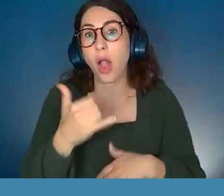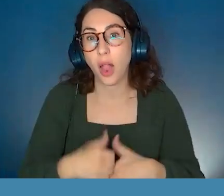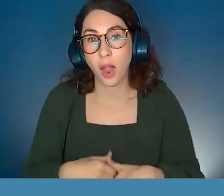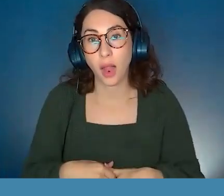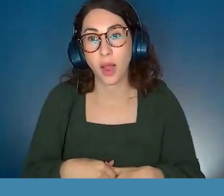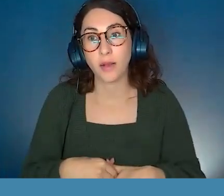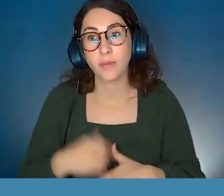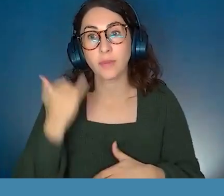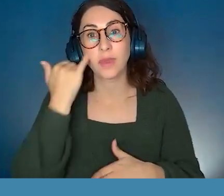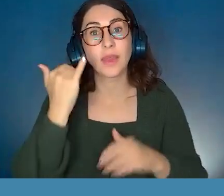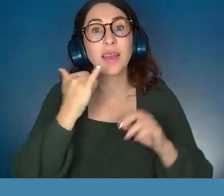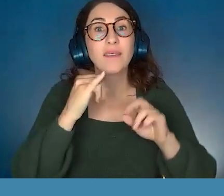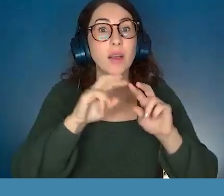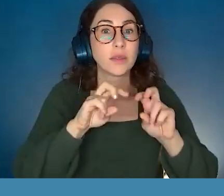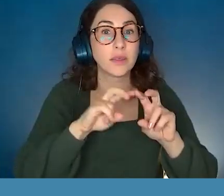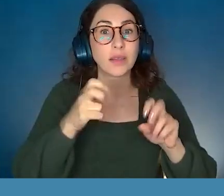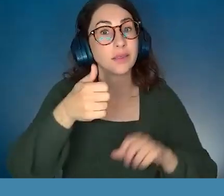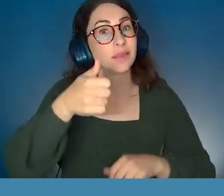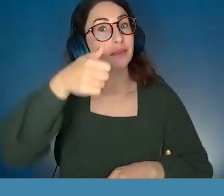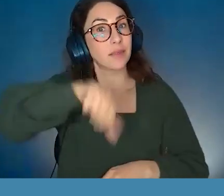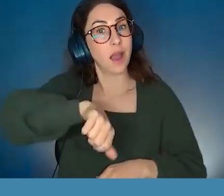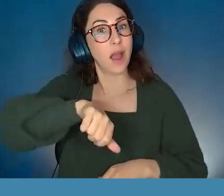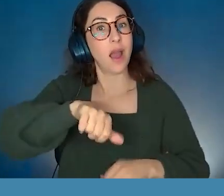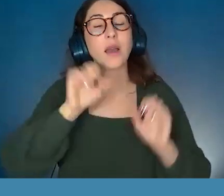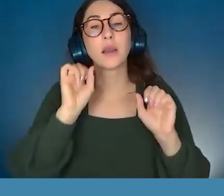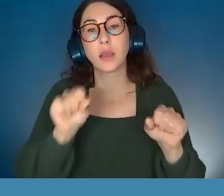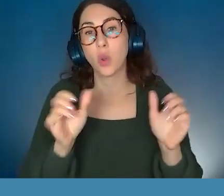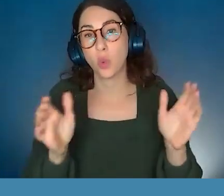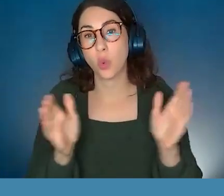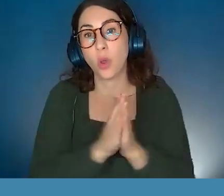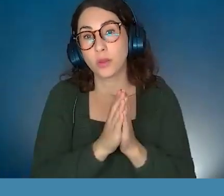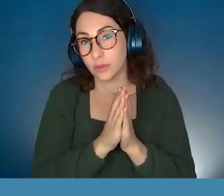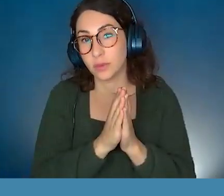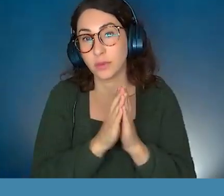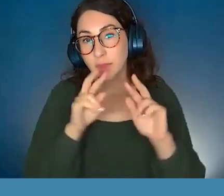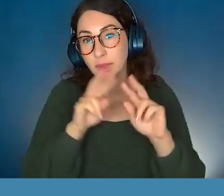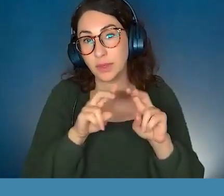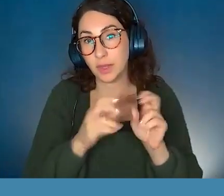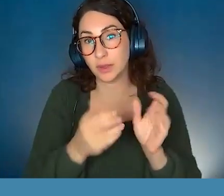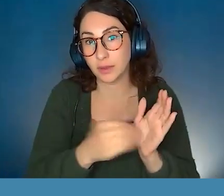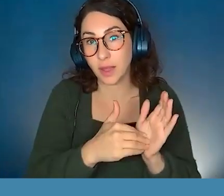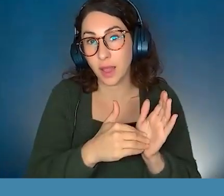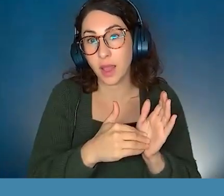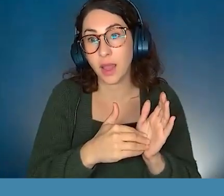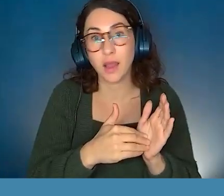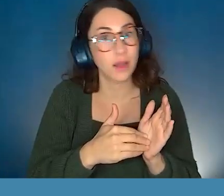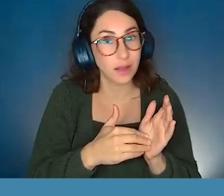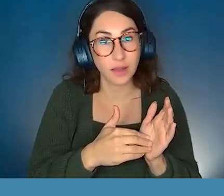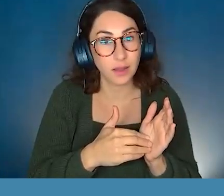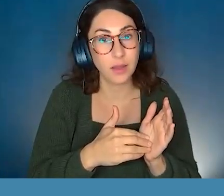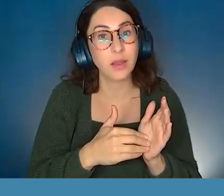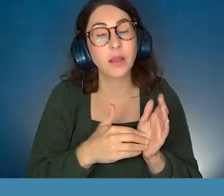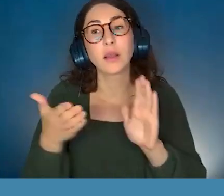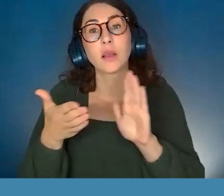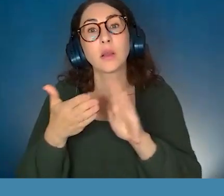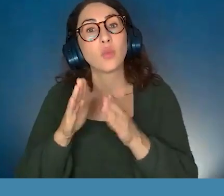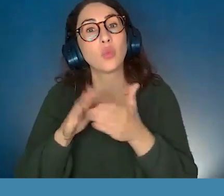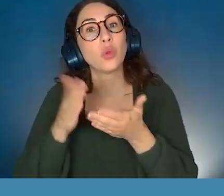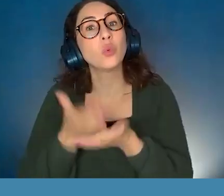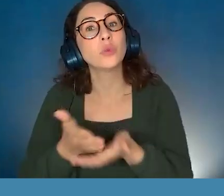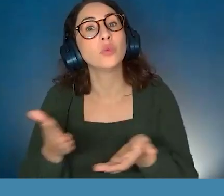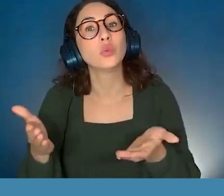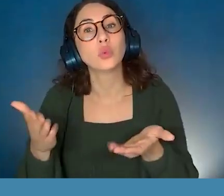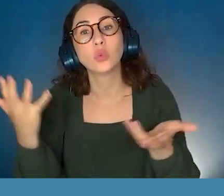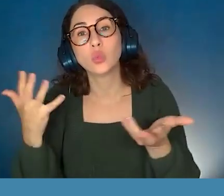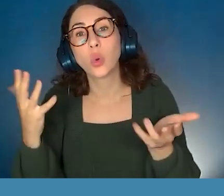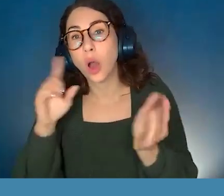denied, request a reassessment. Or if that doesn't work, just, see if there's community-based resources as well. You could also